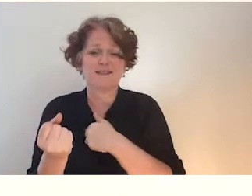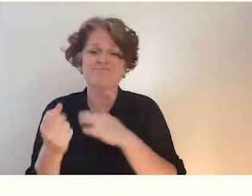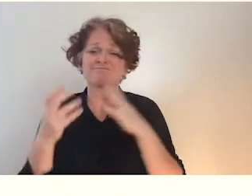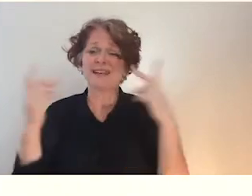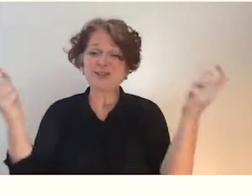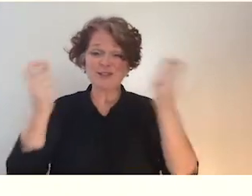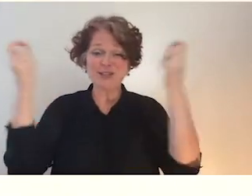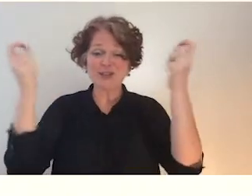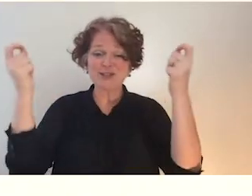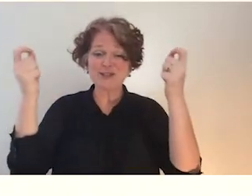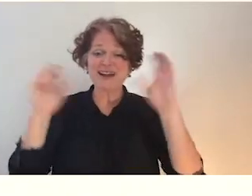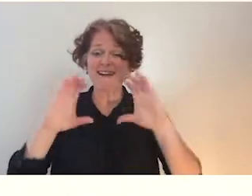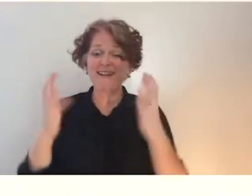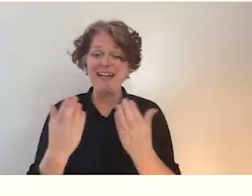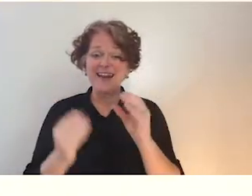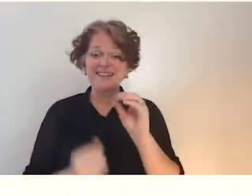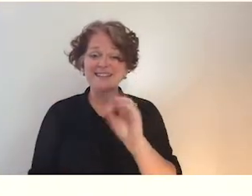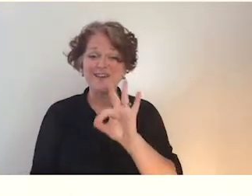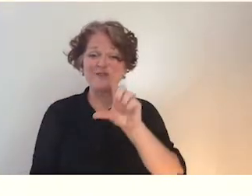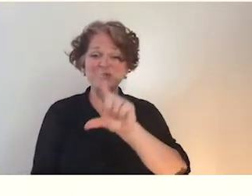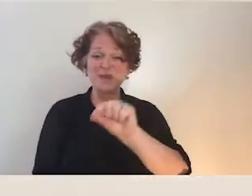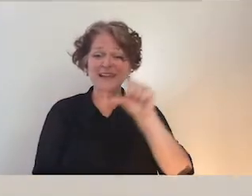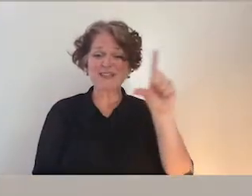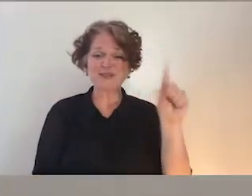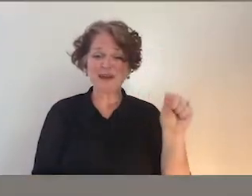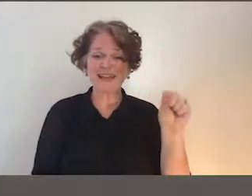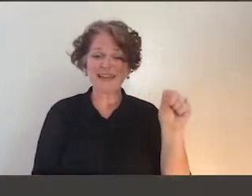the Teachers College Class of 2020.